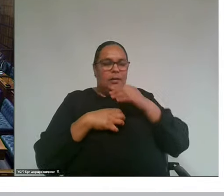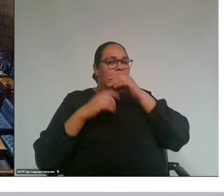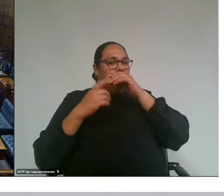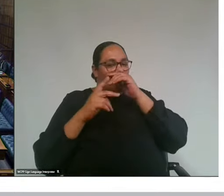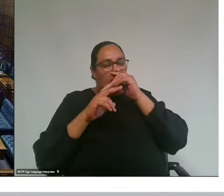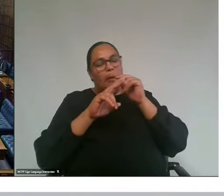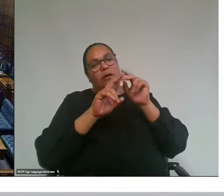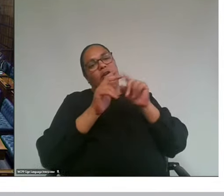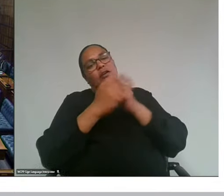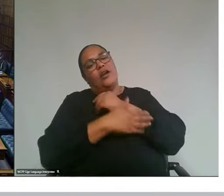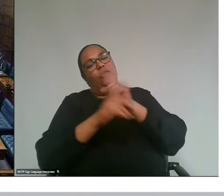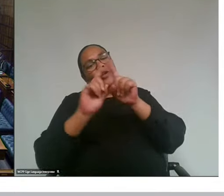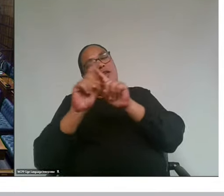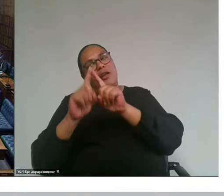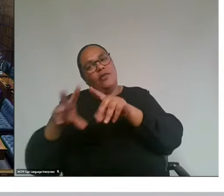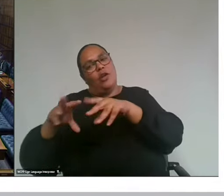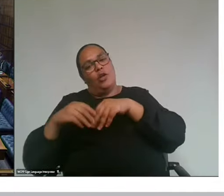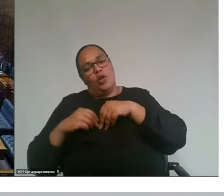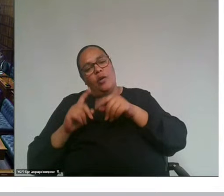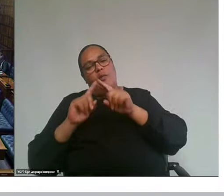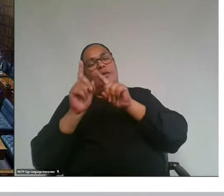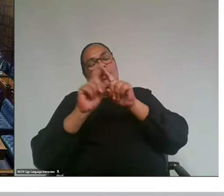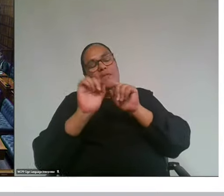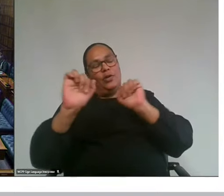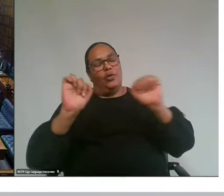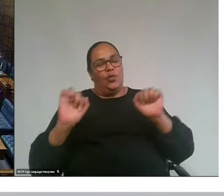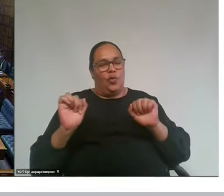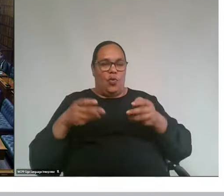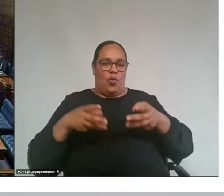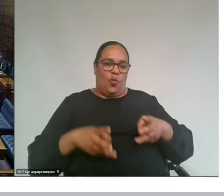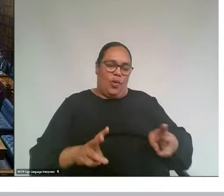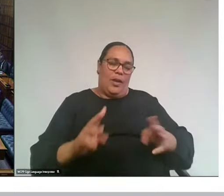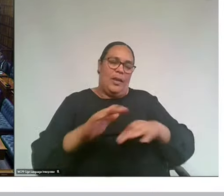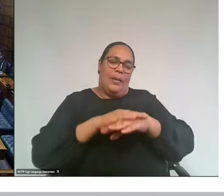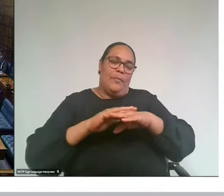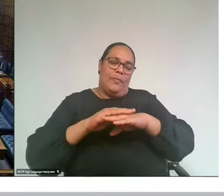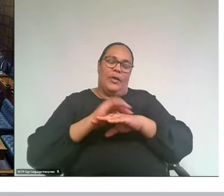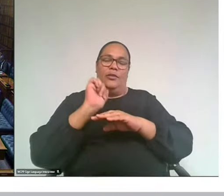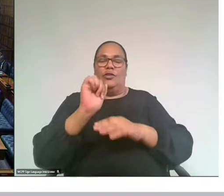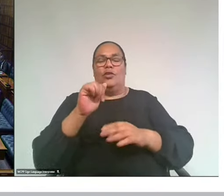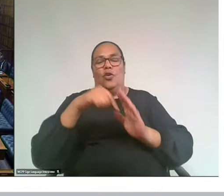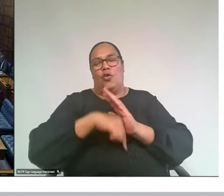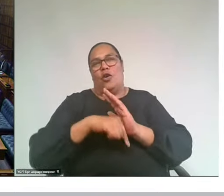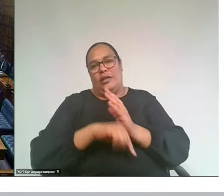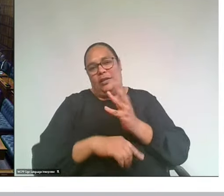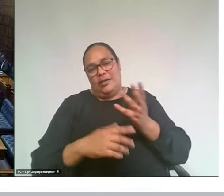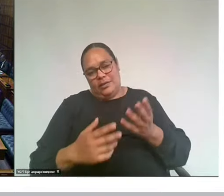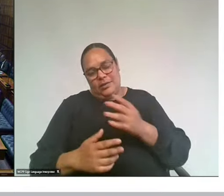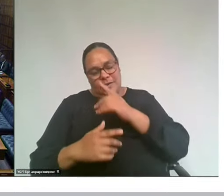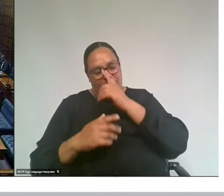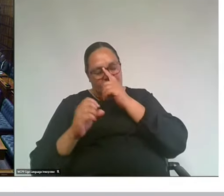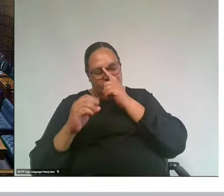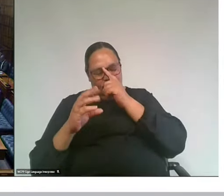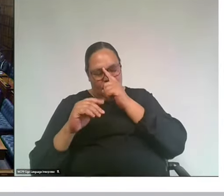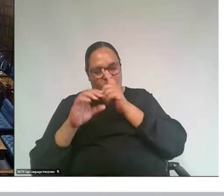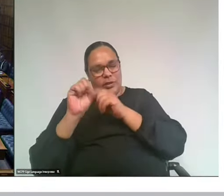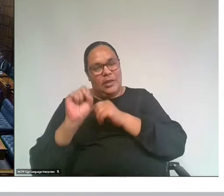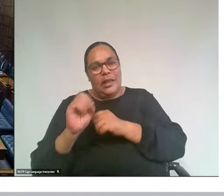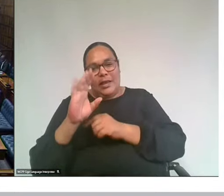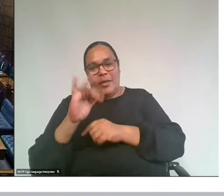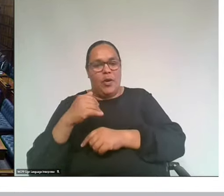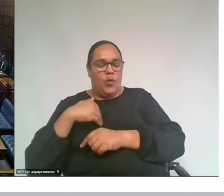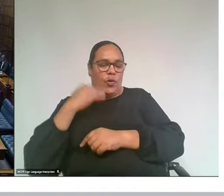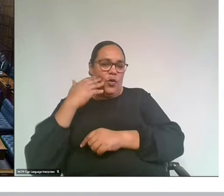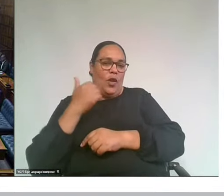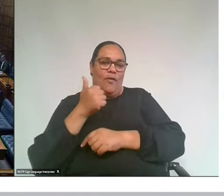different countries are adopting different types of hydrogens based on their context um in Sana we know they